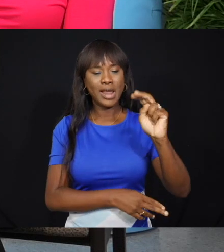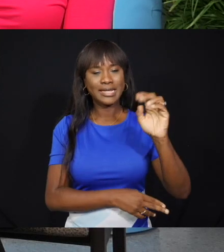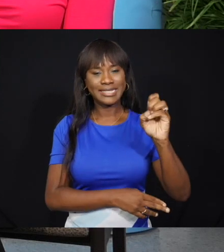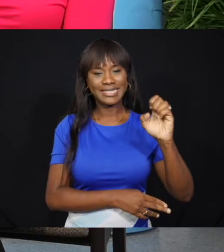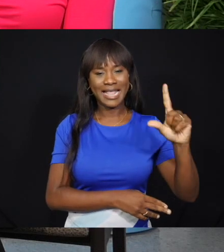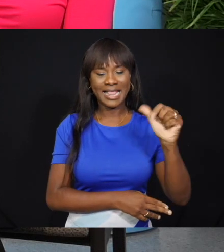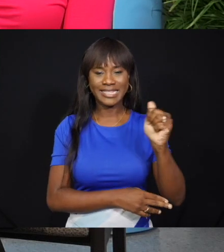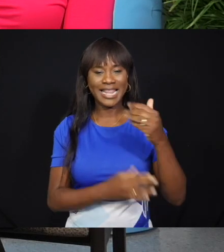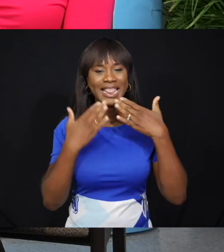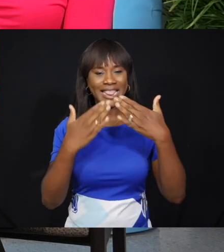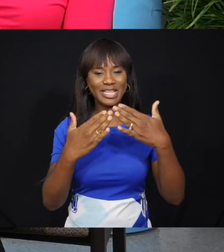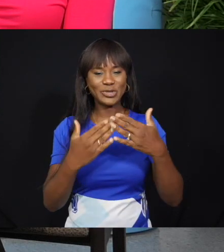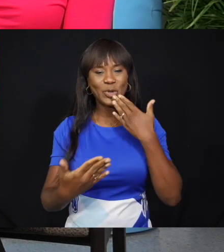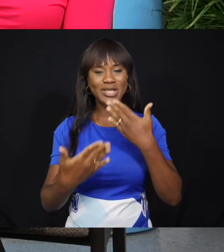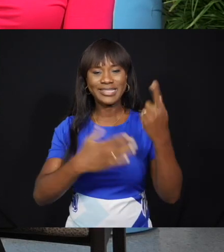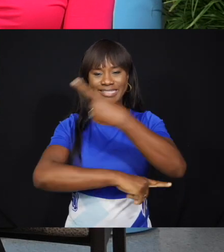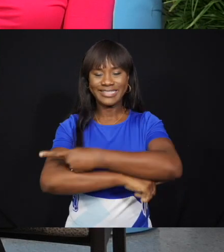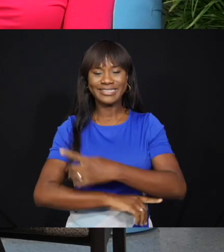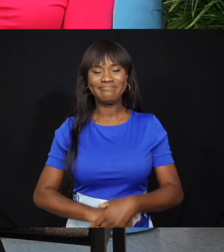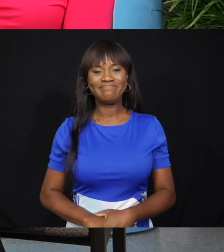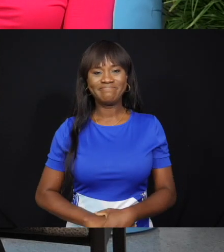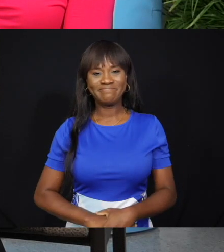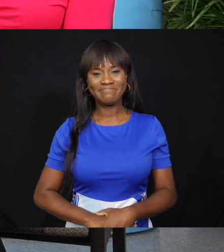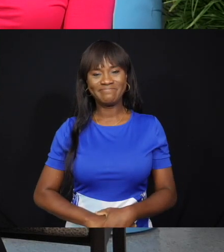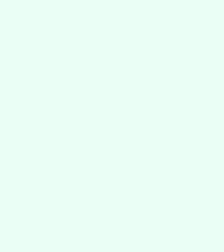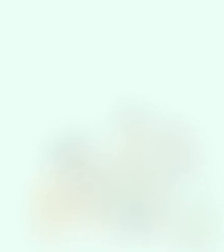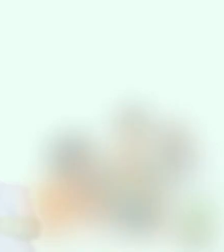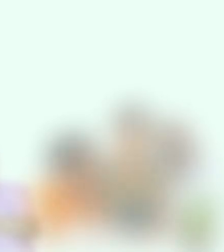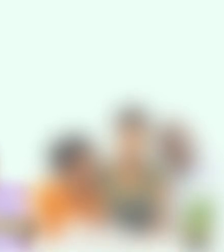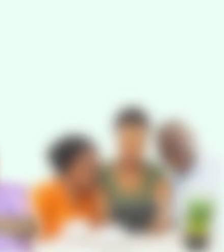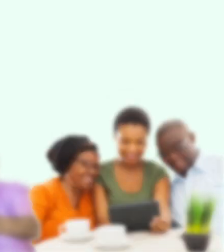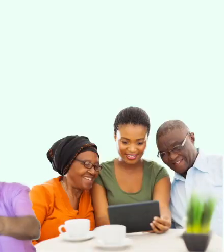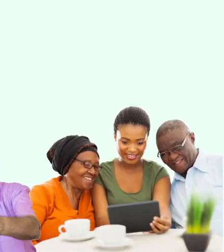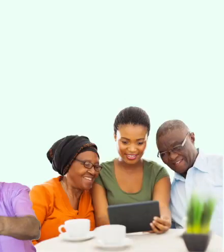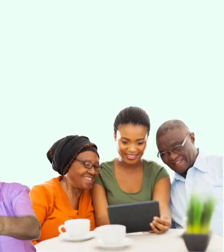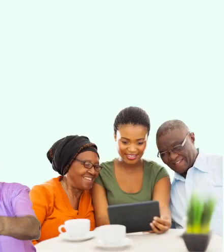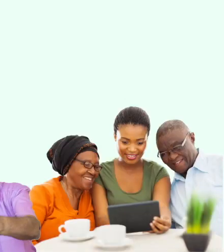Thank you very much. Good day.